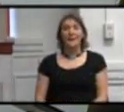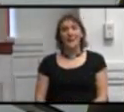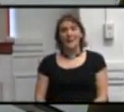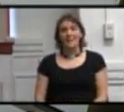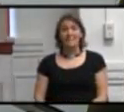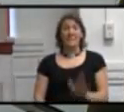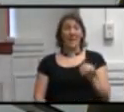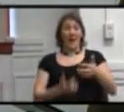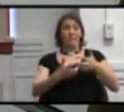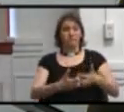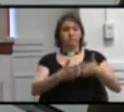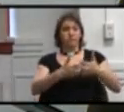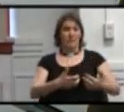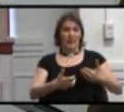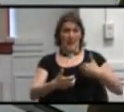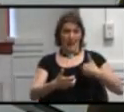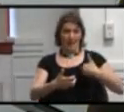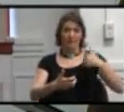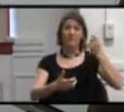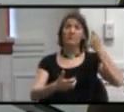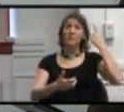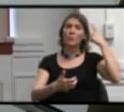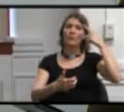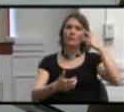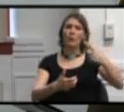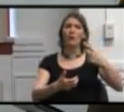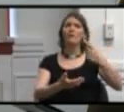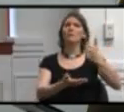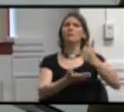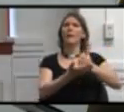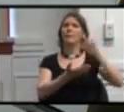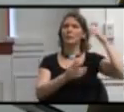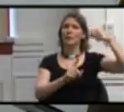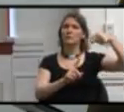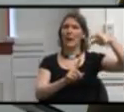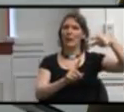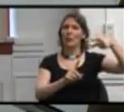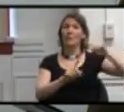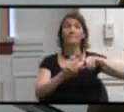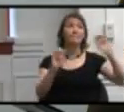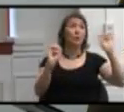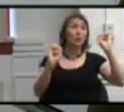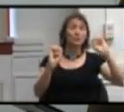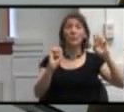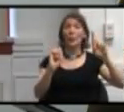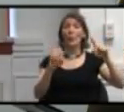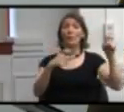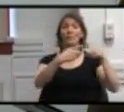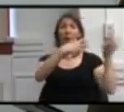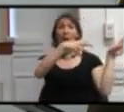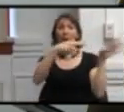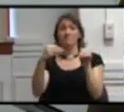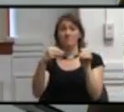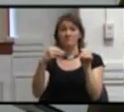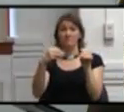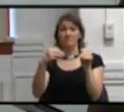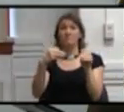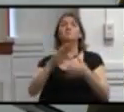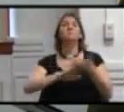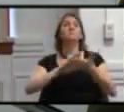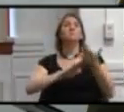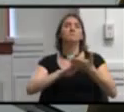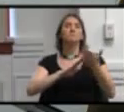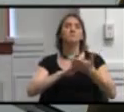That generator enables the radio tower during an emergency or during a power outage. It